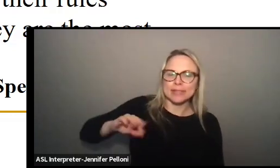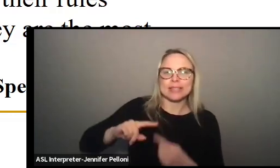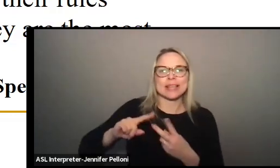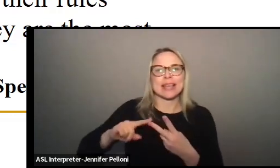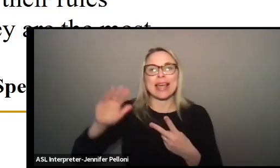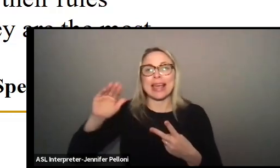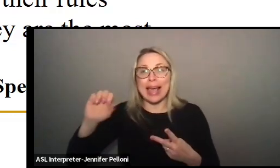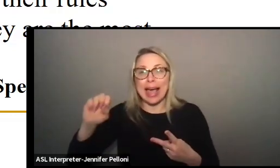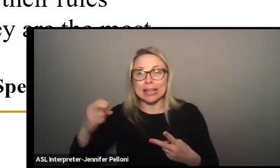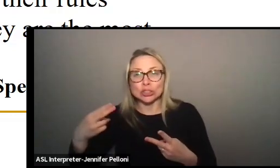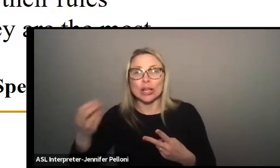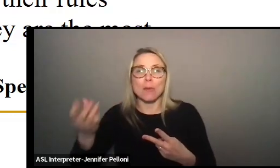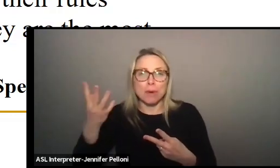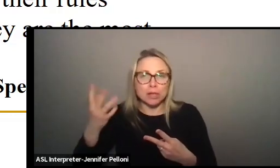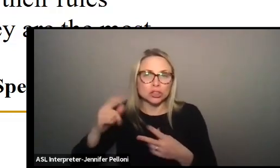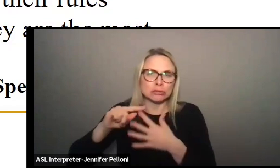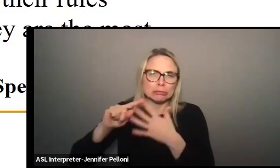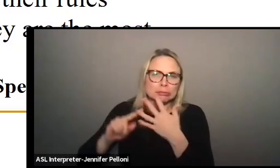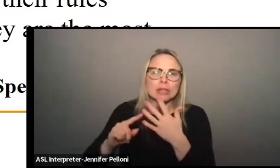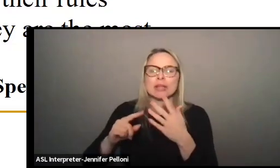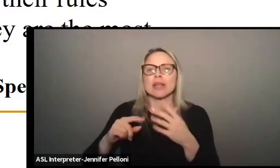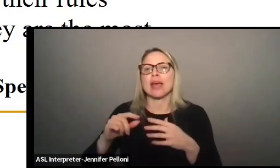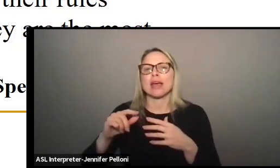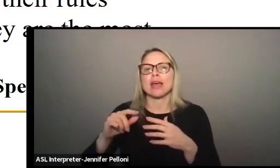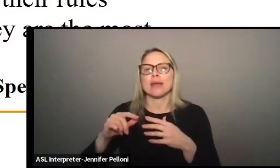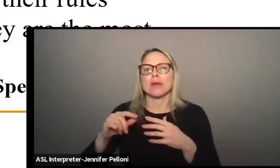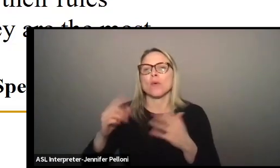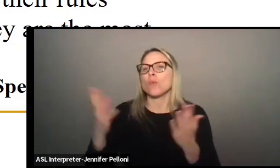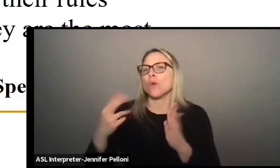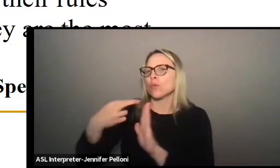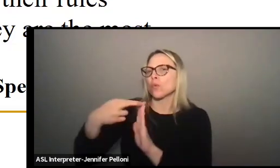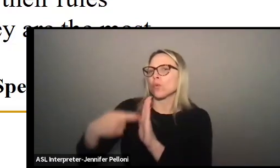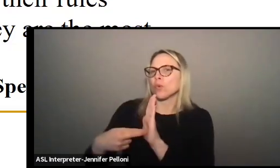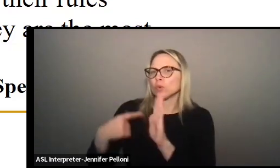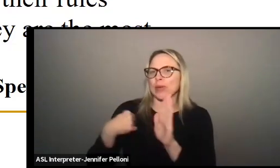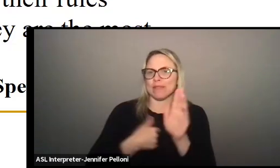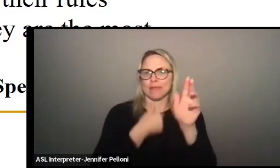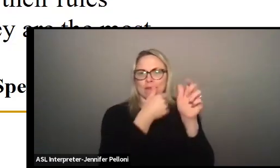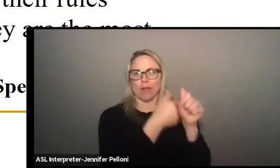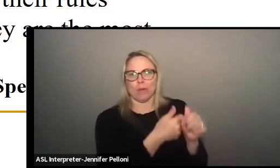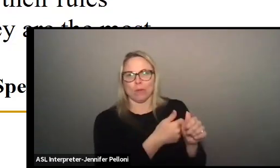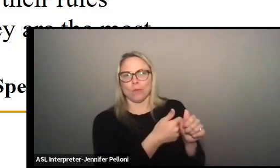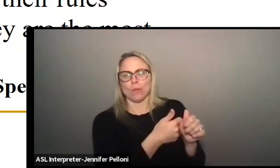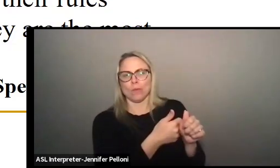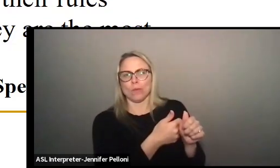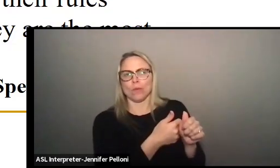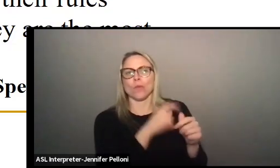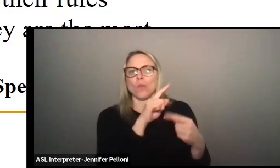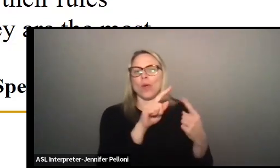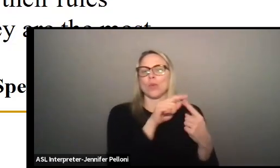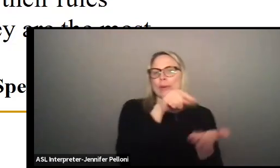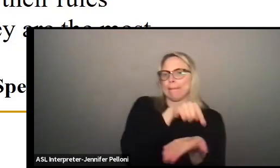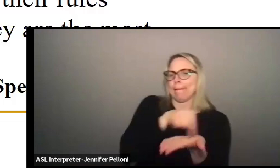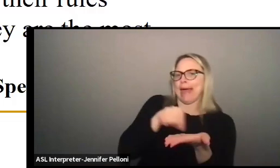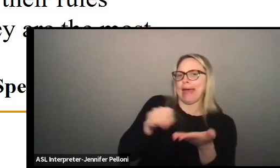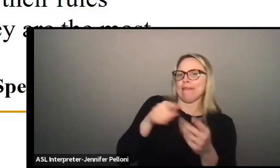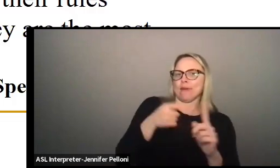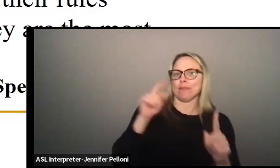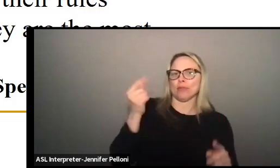will engage those benefits, and what rules we have to follow when making disbursements from the